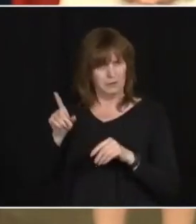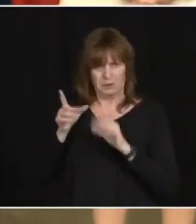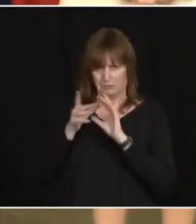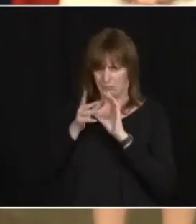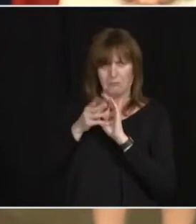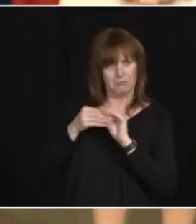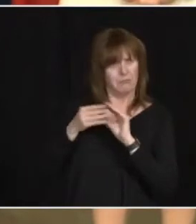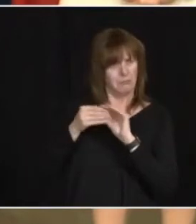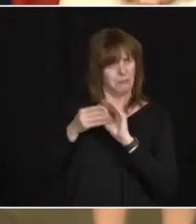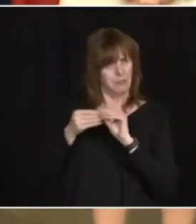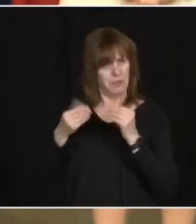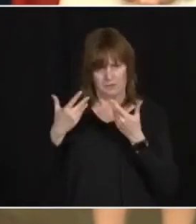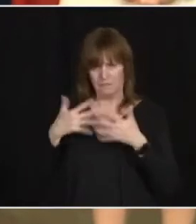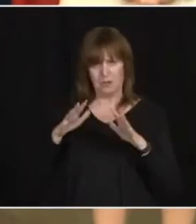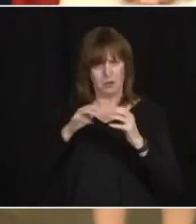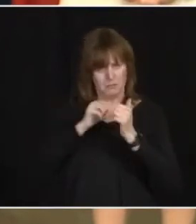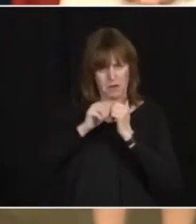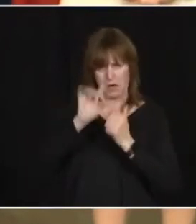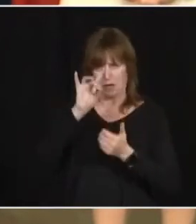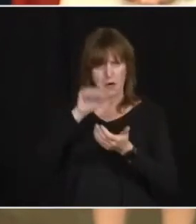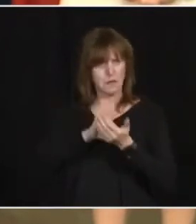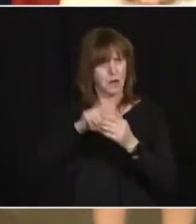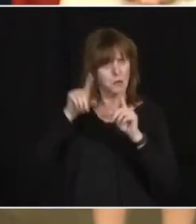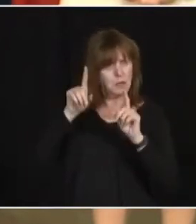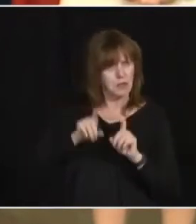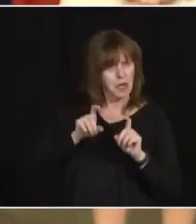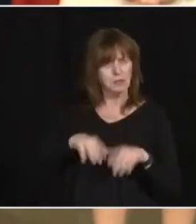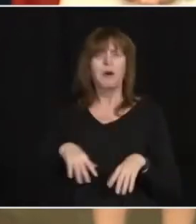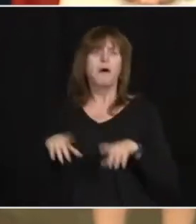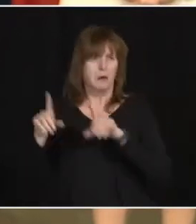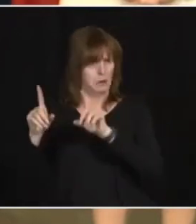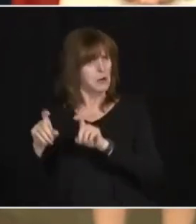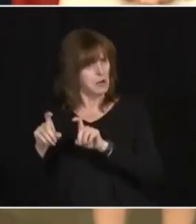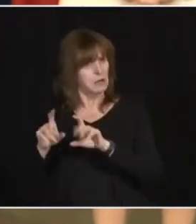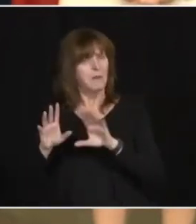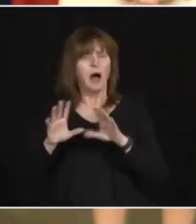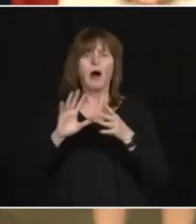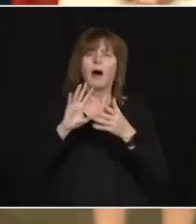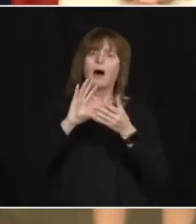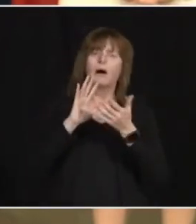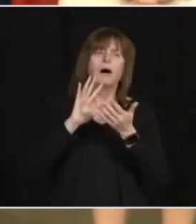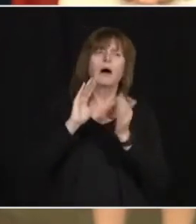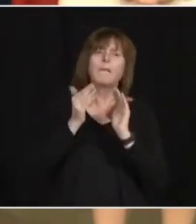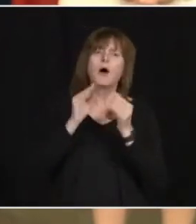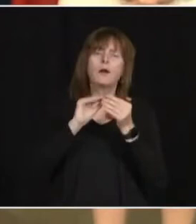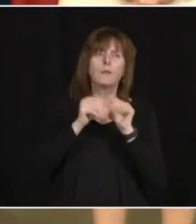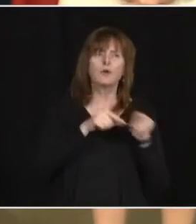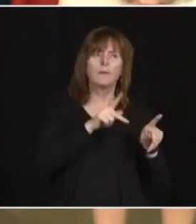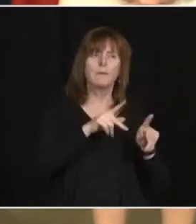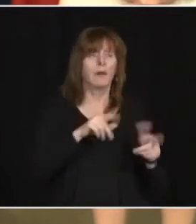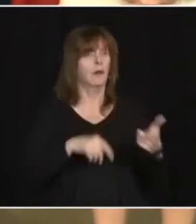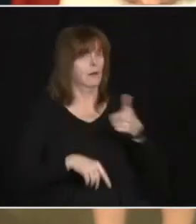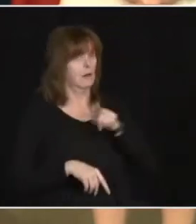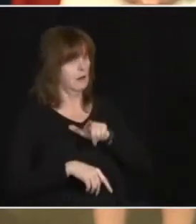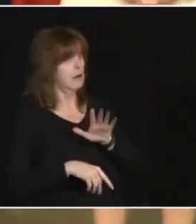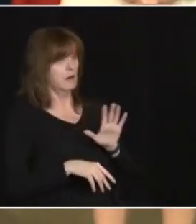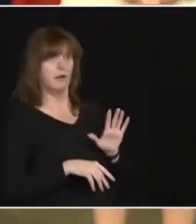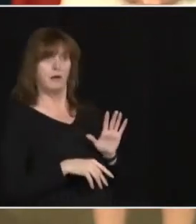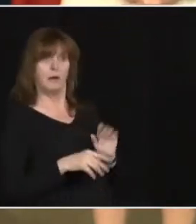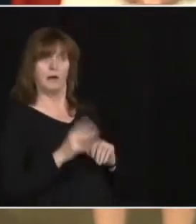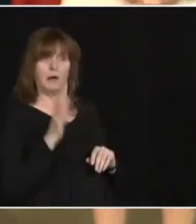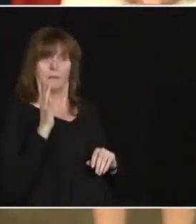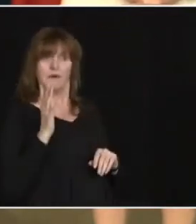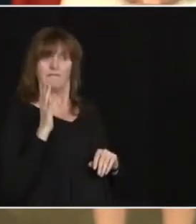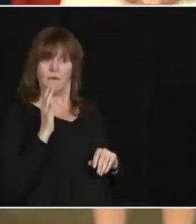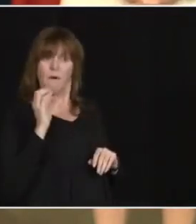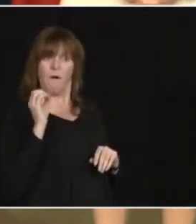but you also talked about testing people. That's right. From what we understand, previously, the numbers that were provided on the Ontario government's